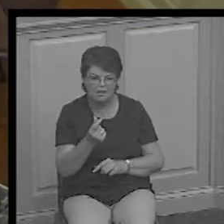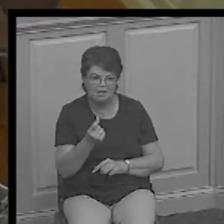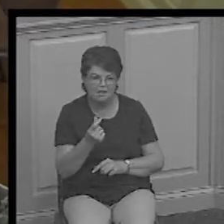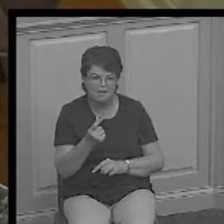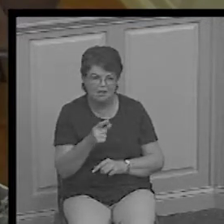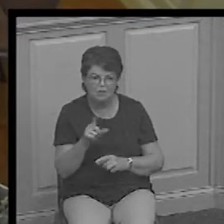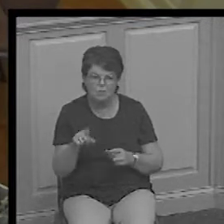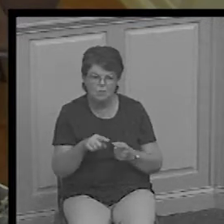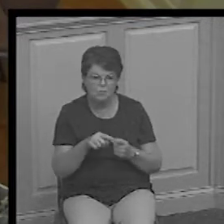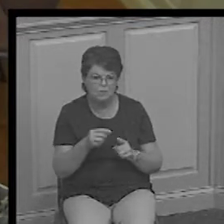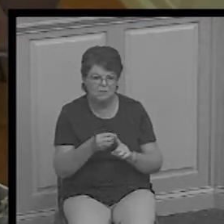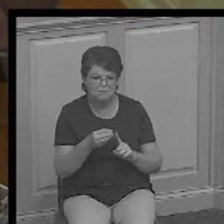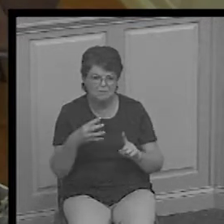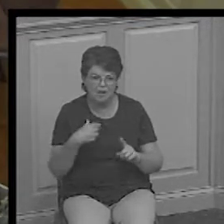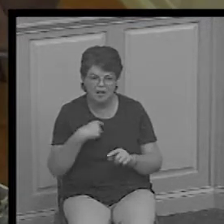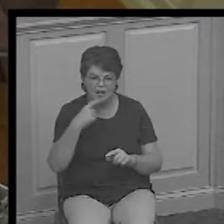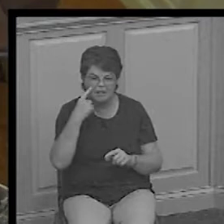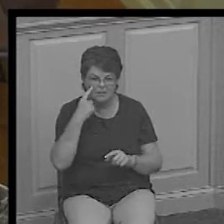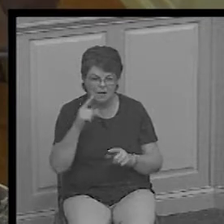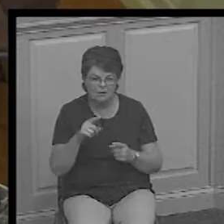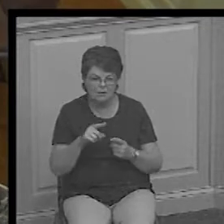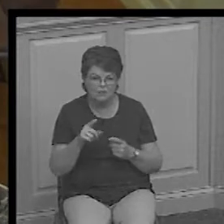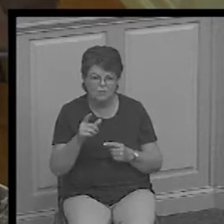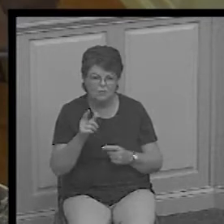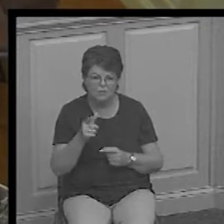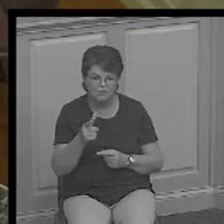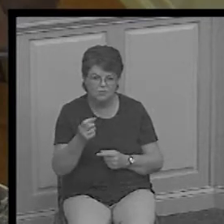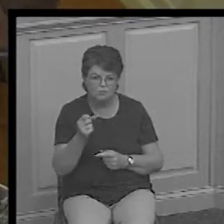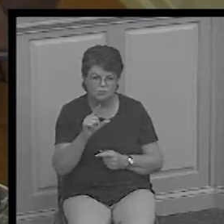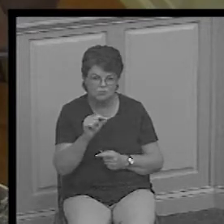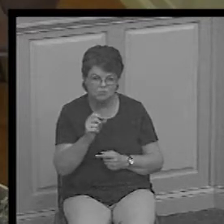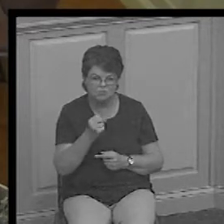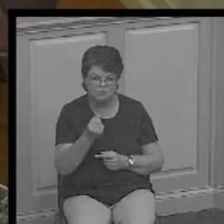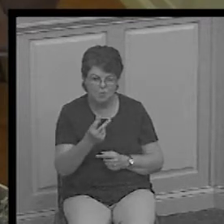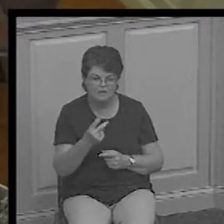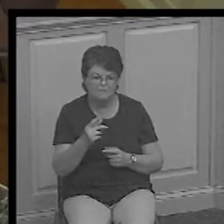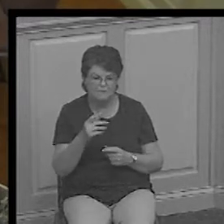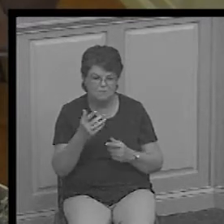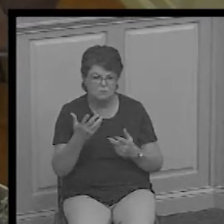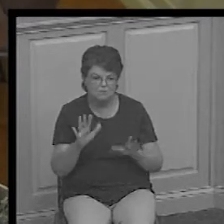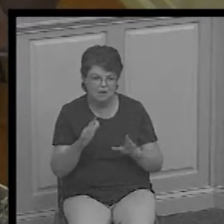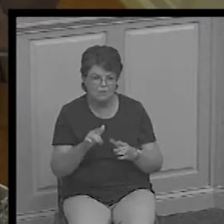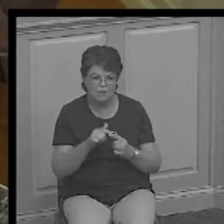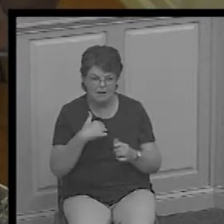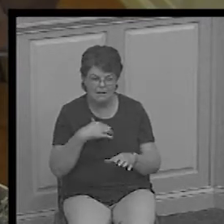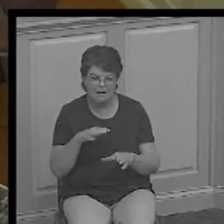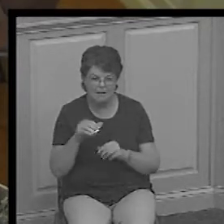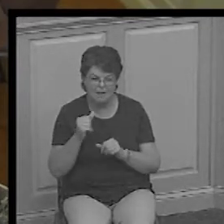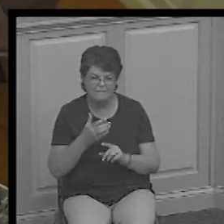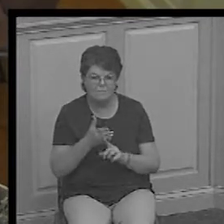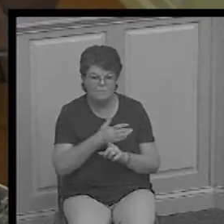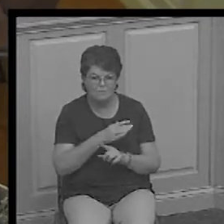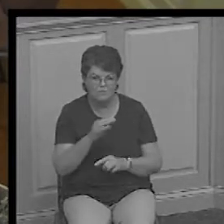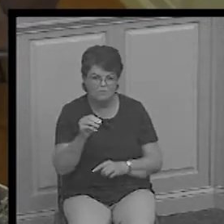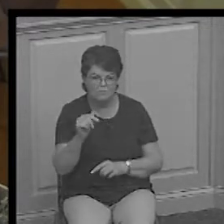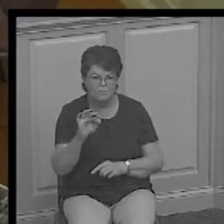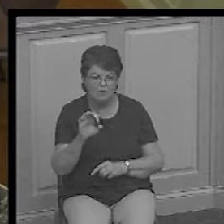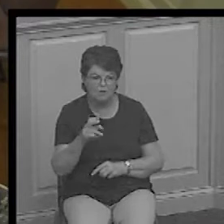is think when maybe was it even expanded? earlier. Because I thought when I I left purchased in it 2012 and it was done when I left, so it was before March of